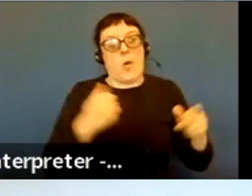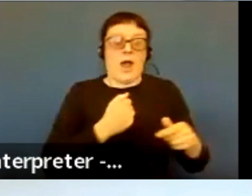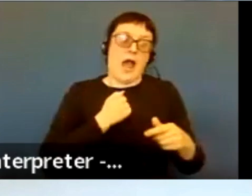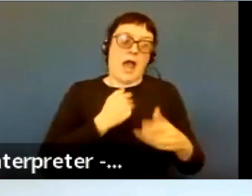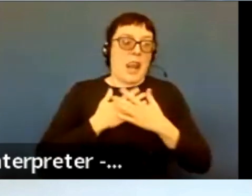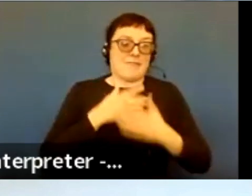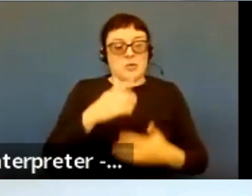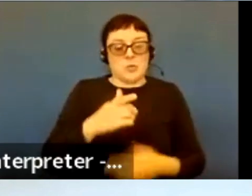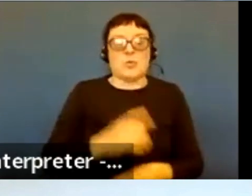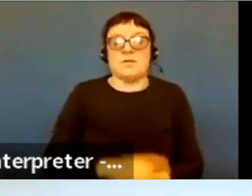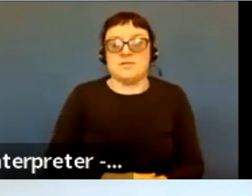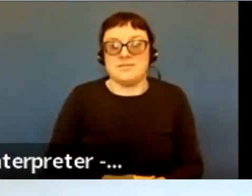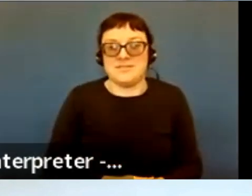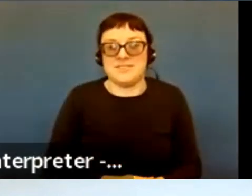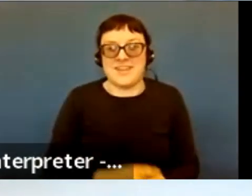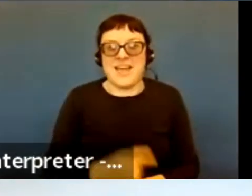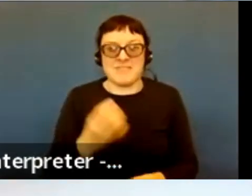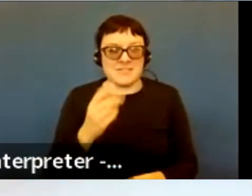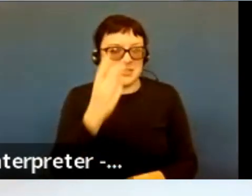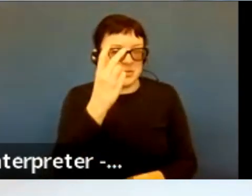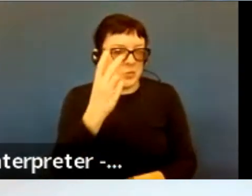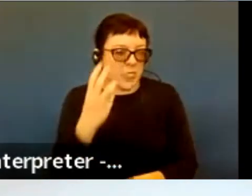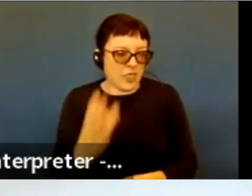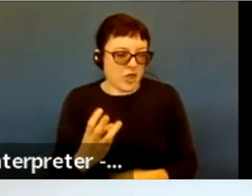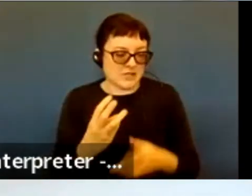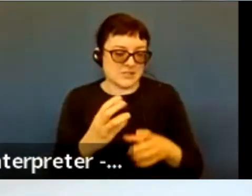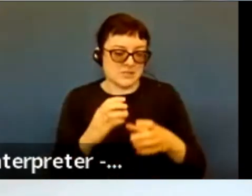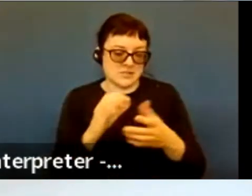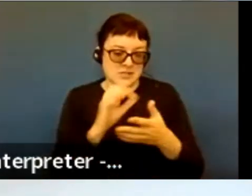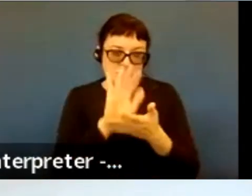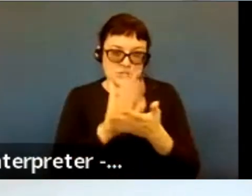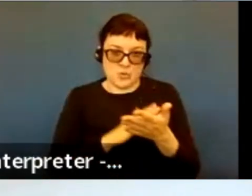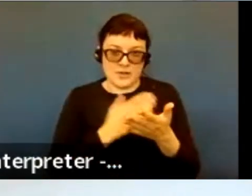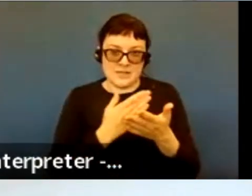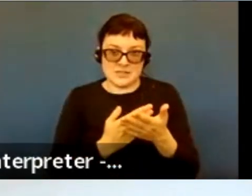from Shakespeare. You know, 2/3 of the sonnets were written to